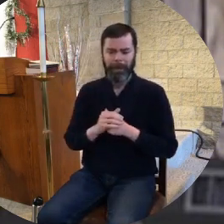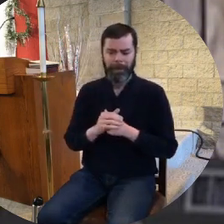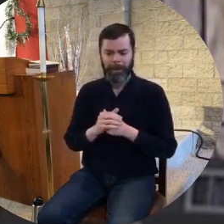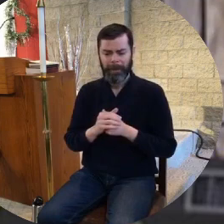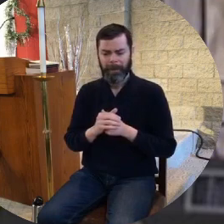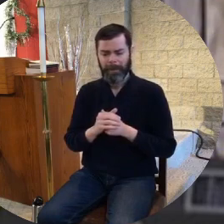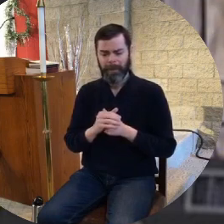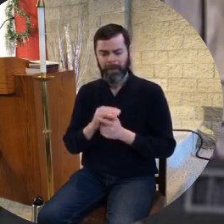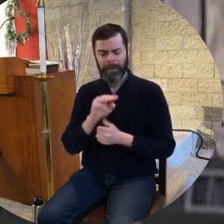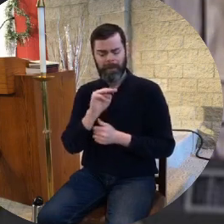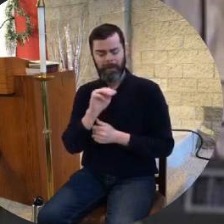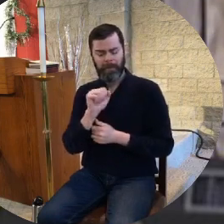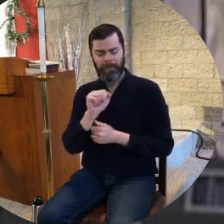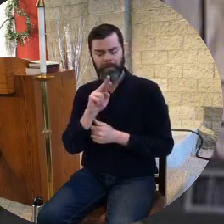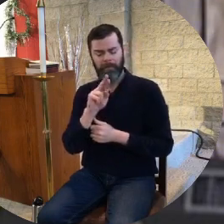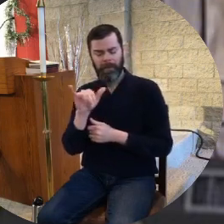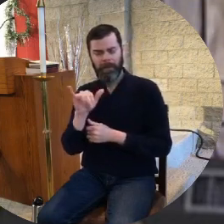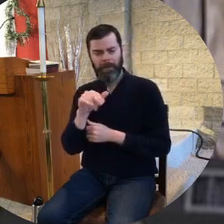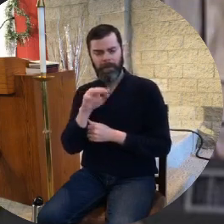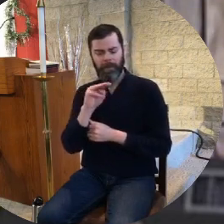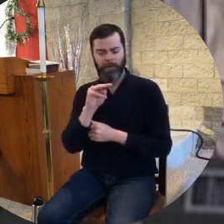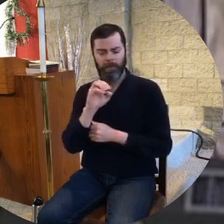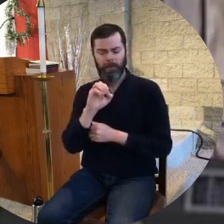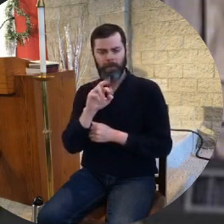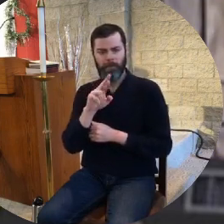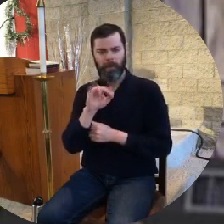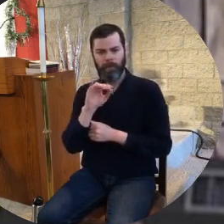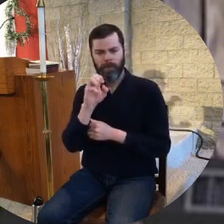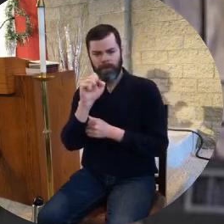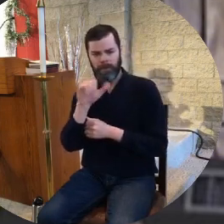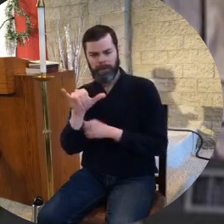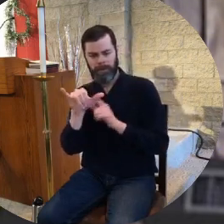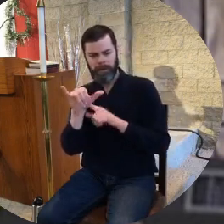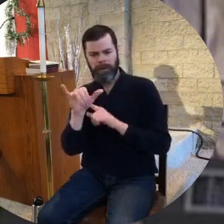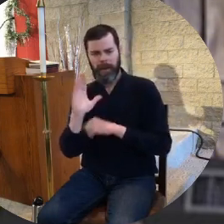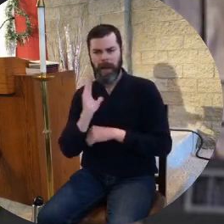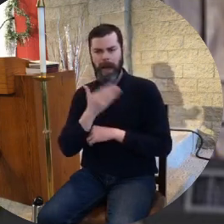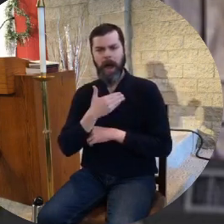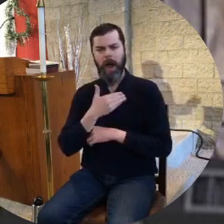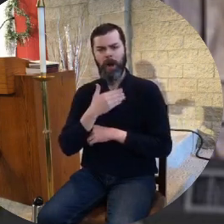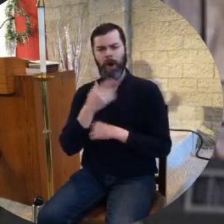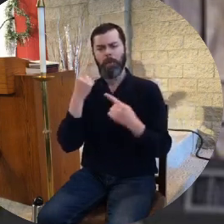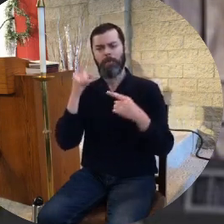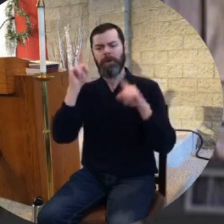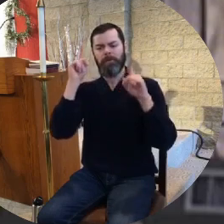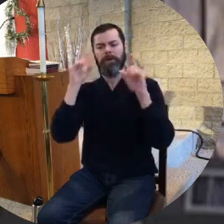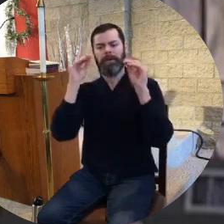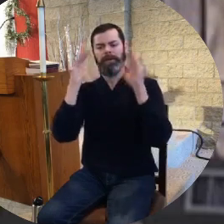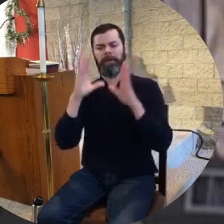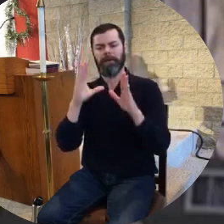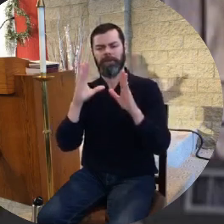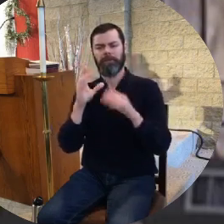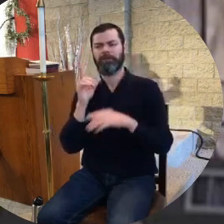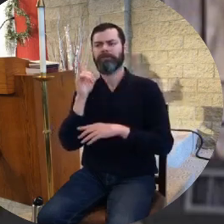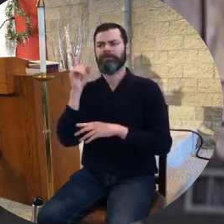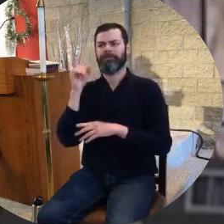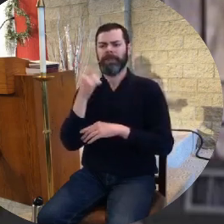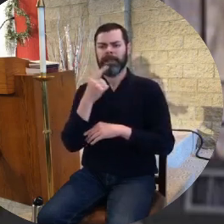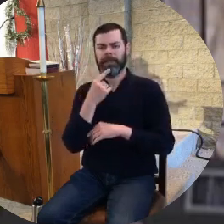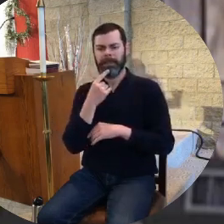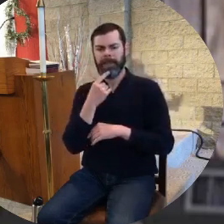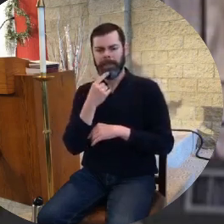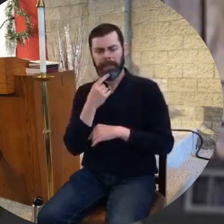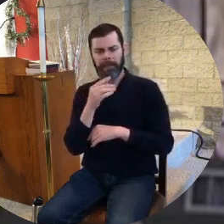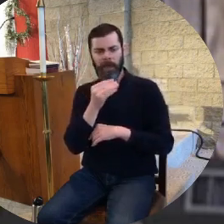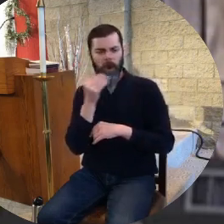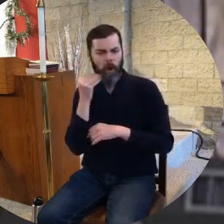Mary Morrissey. She's one of the prosperity teachers that we use. And she says, she uses the cable. In our home, we don't have cable. In fact,